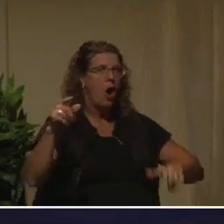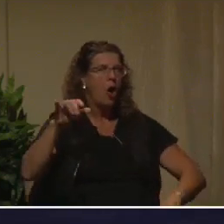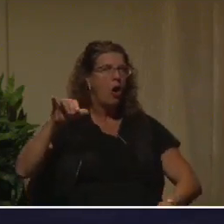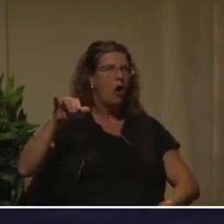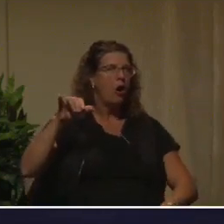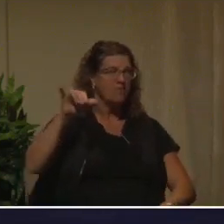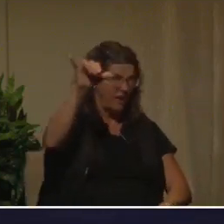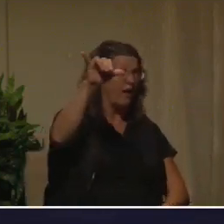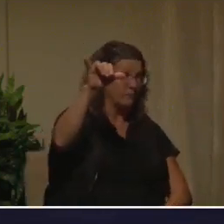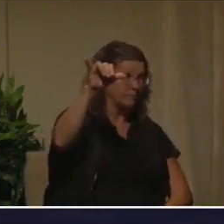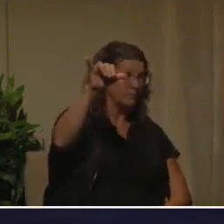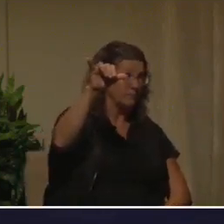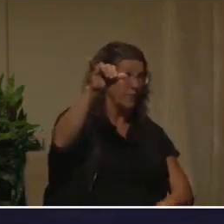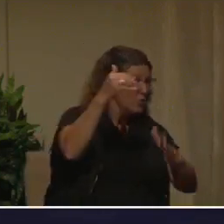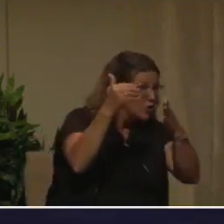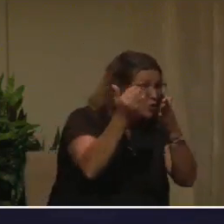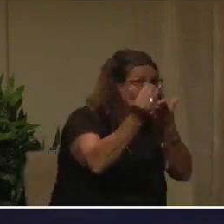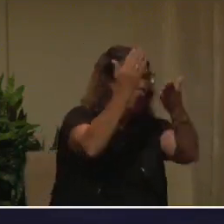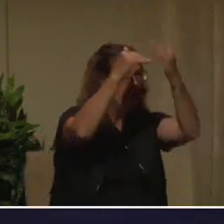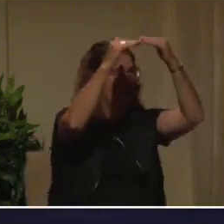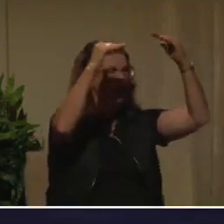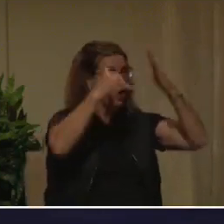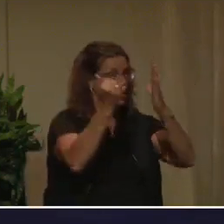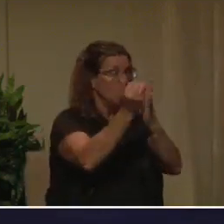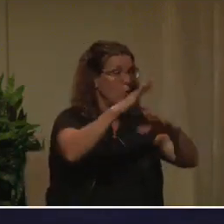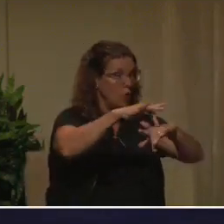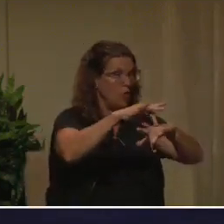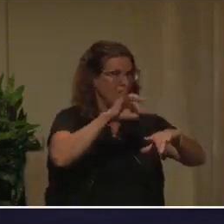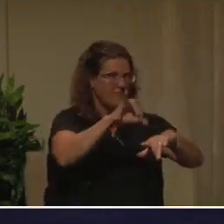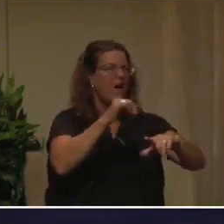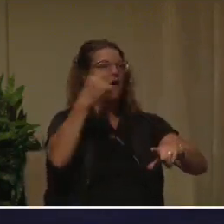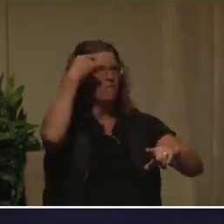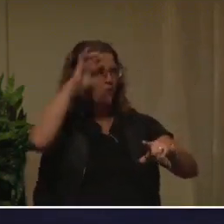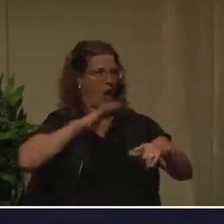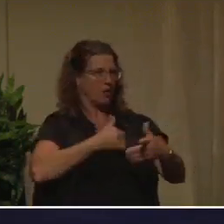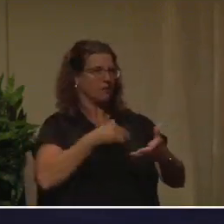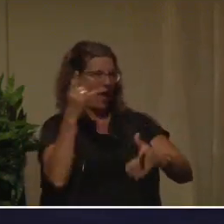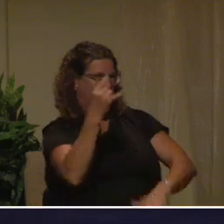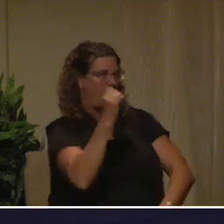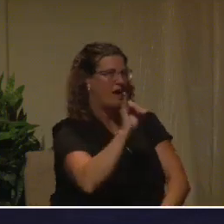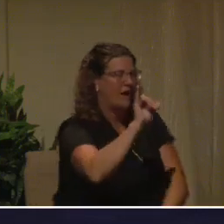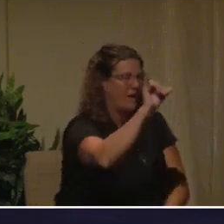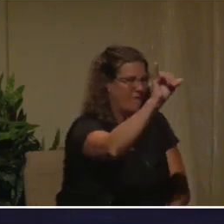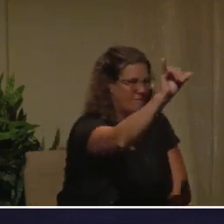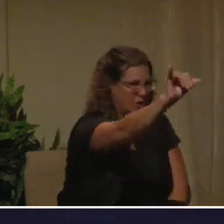picture of what the earth holds. And you know, sometimes I even hear Christians,